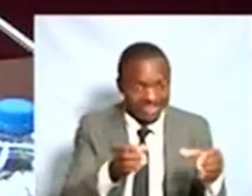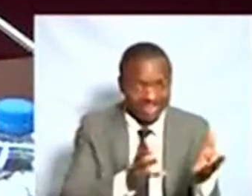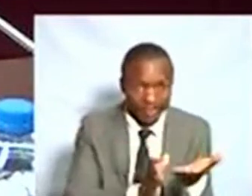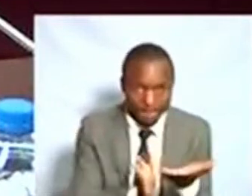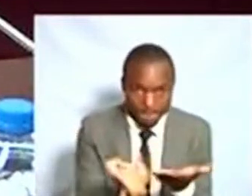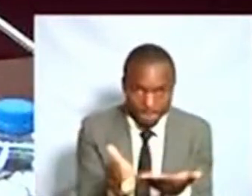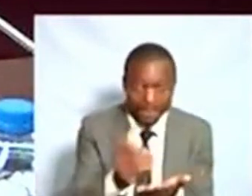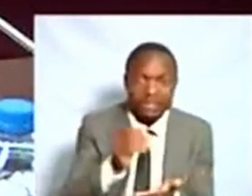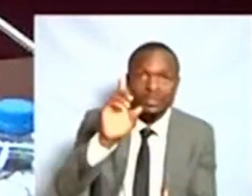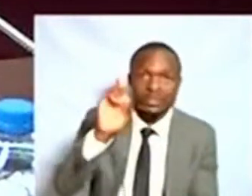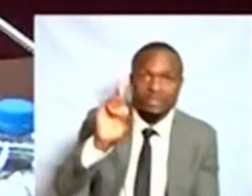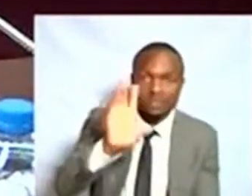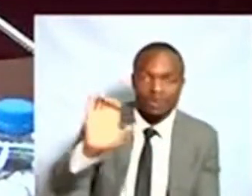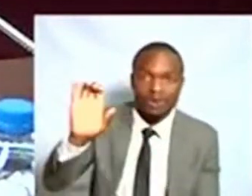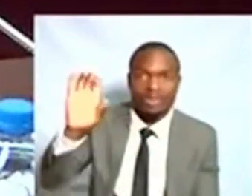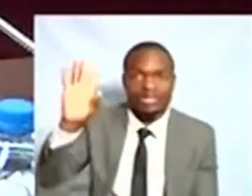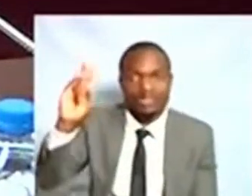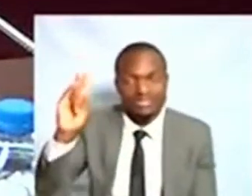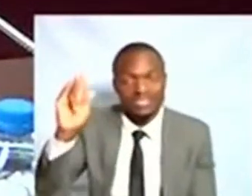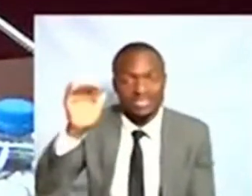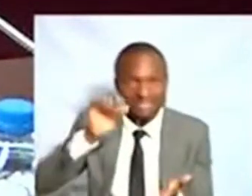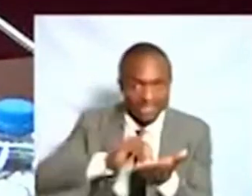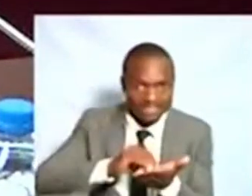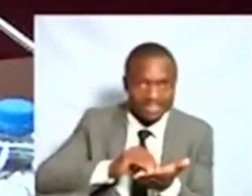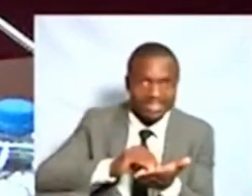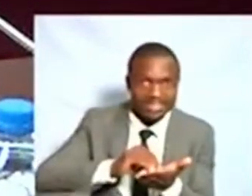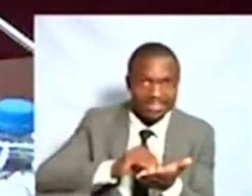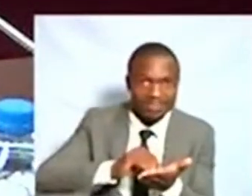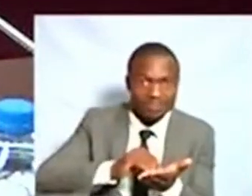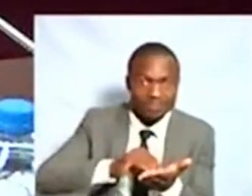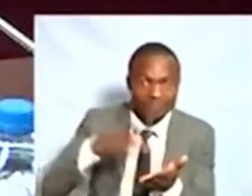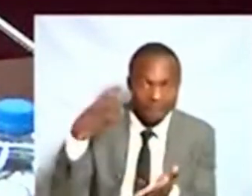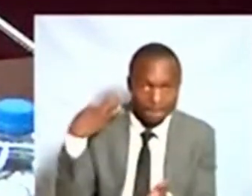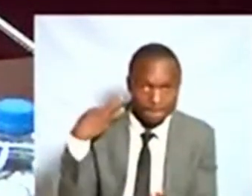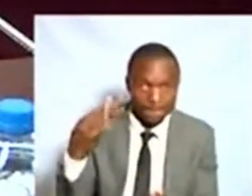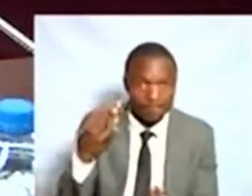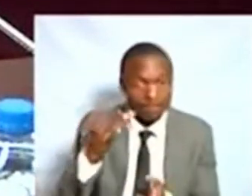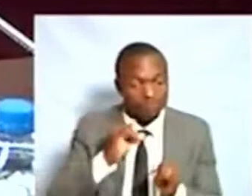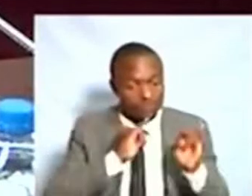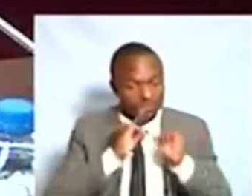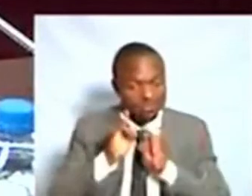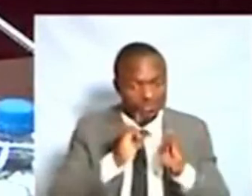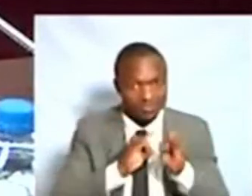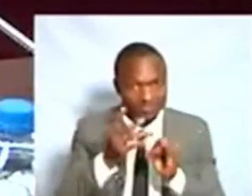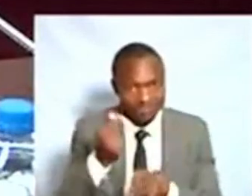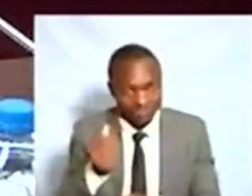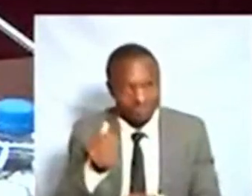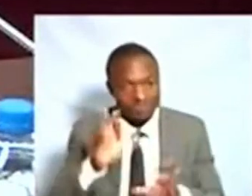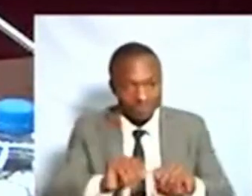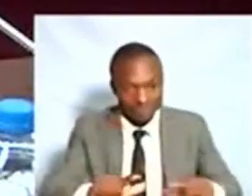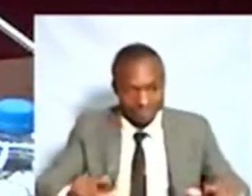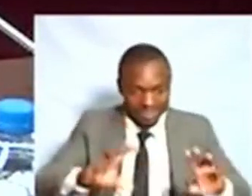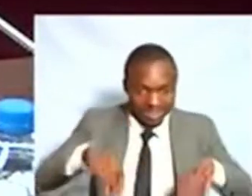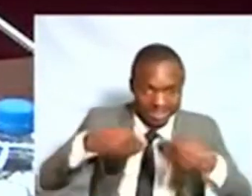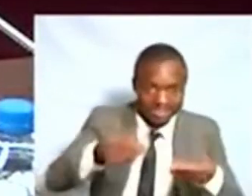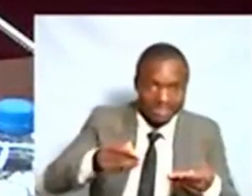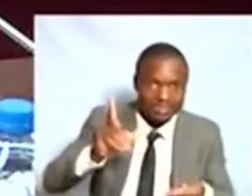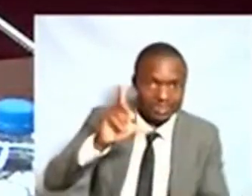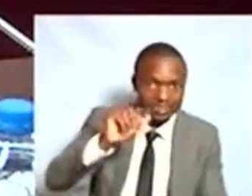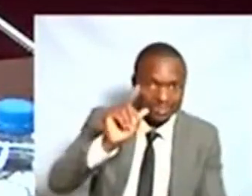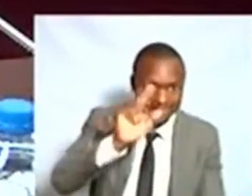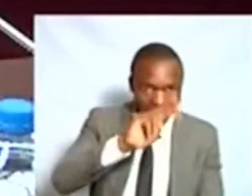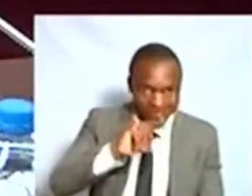collected 117,000 from application and interview fees for land that was offered in